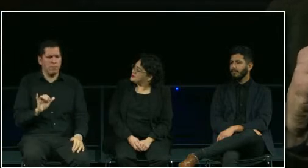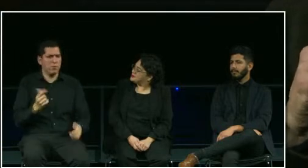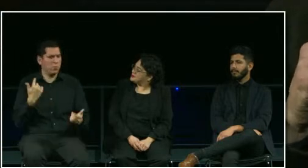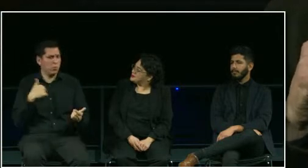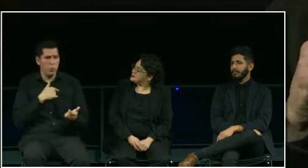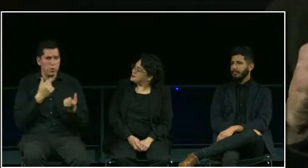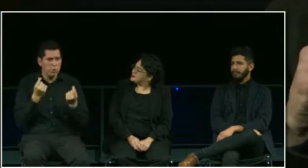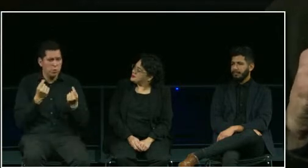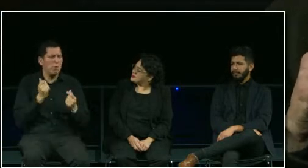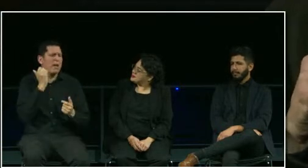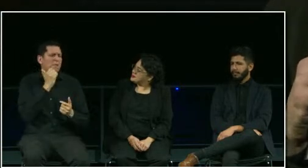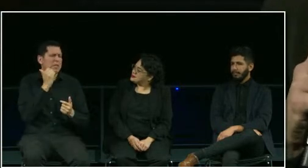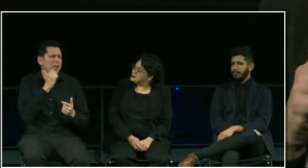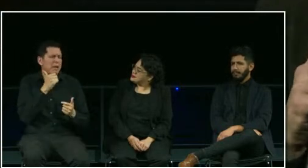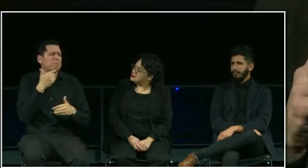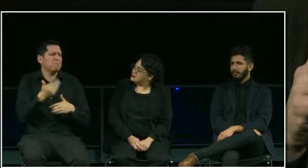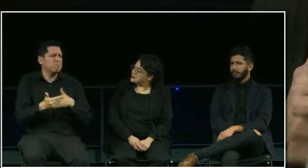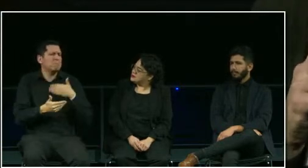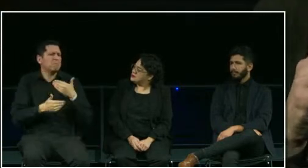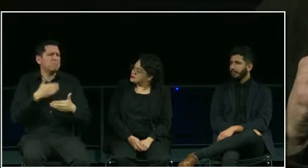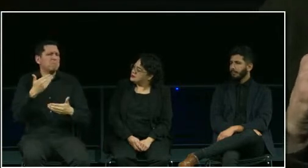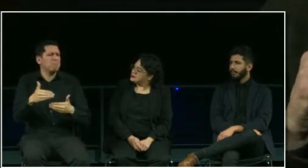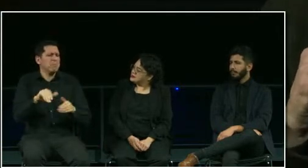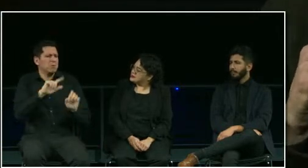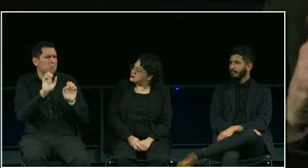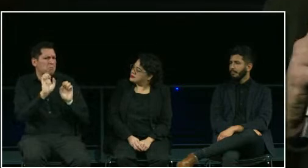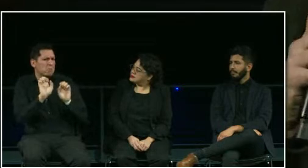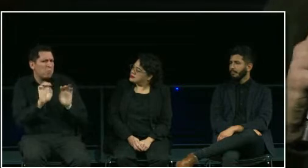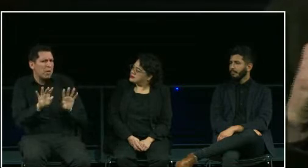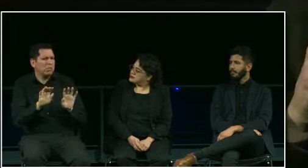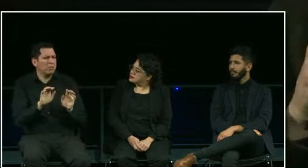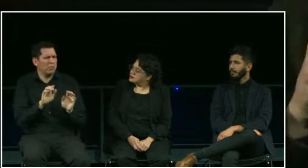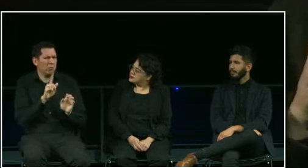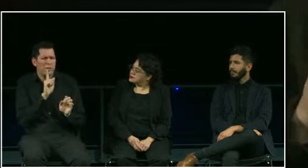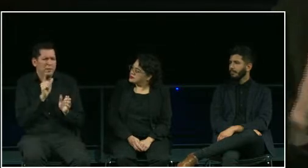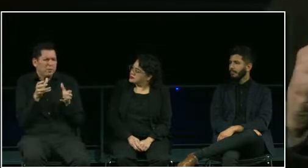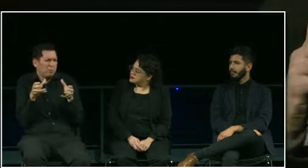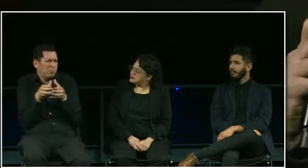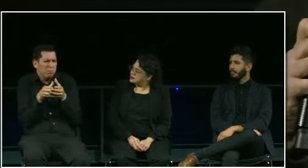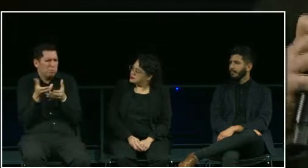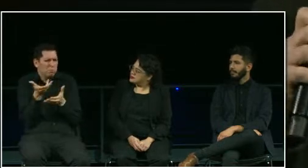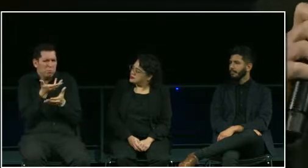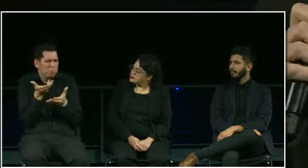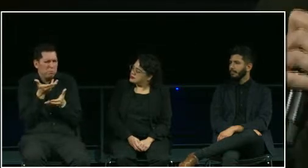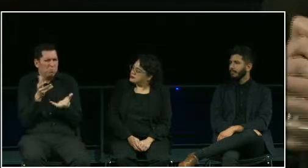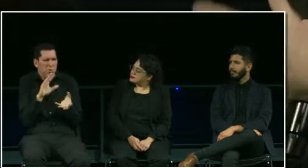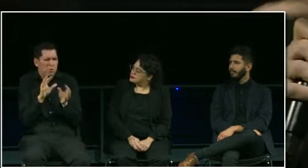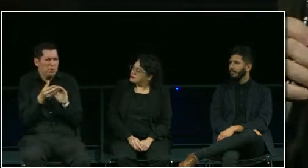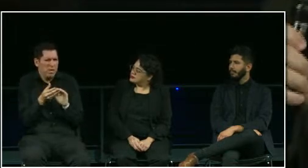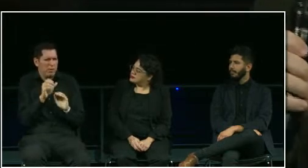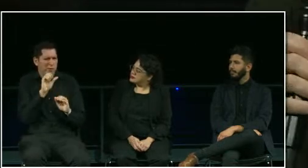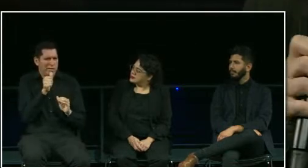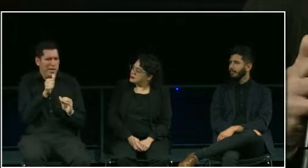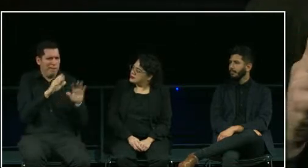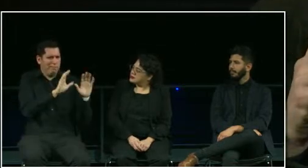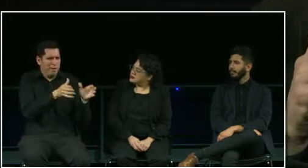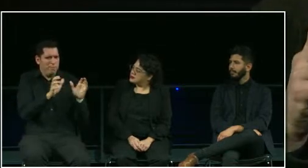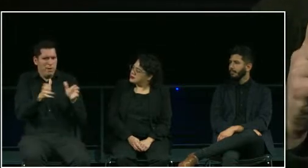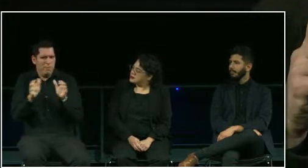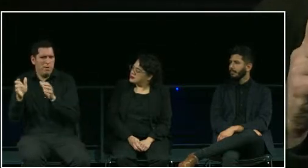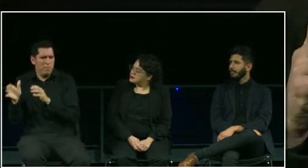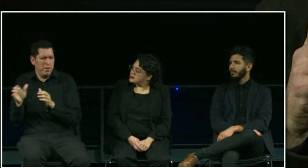it sort of day by day and doing surveys with, we had a very intimate small team. We were only had 10 stages in a very small